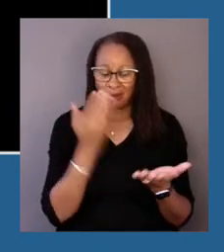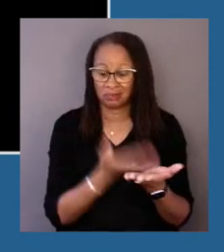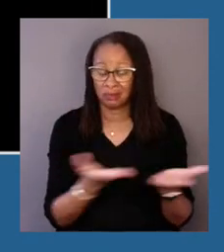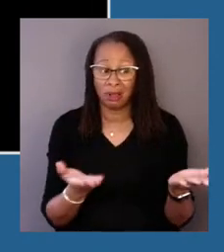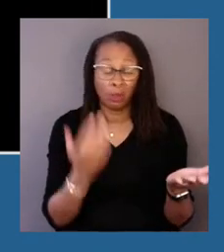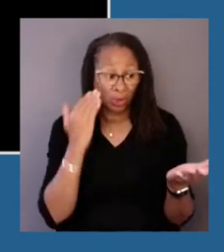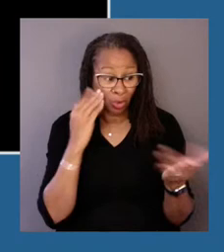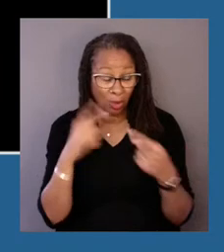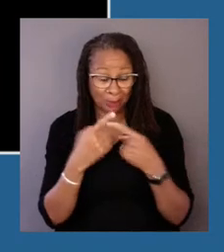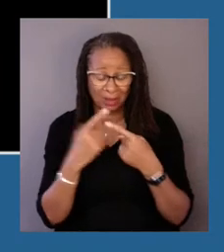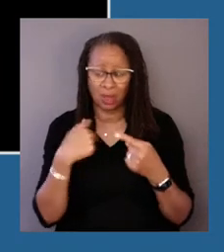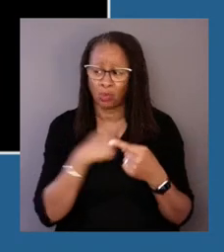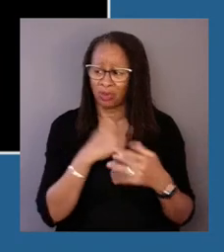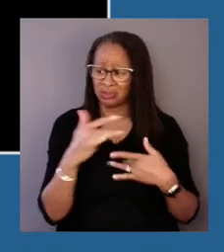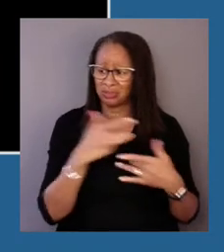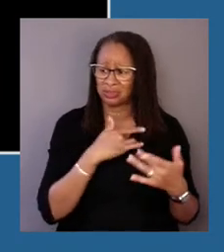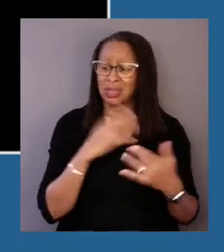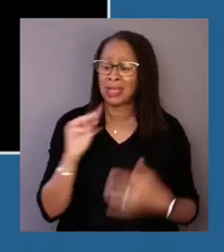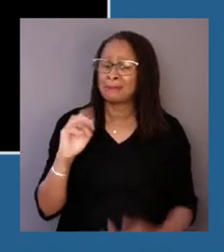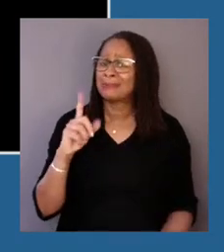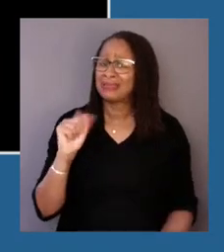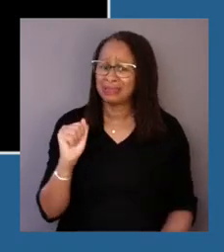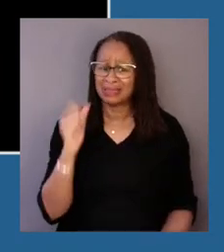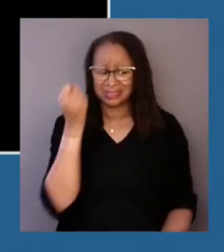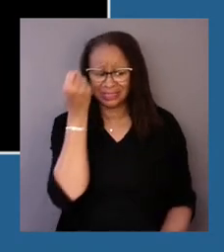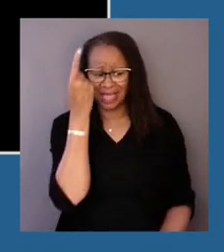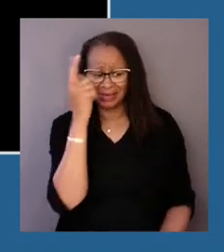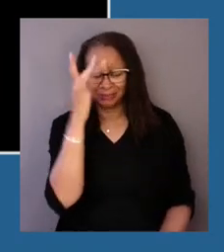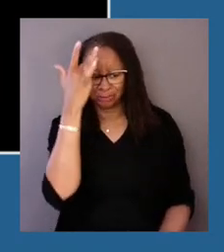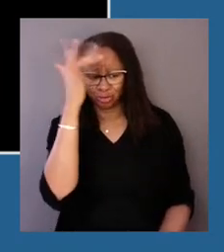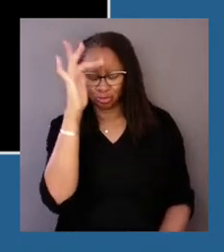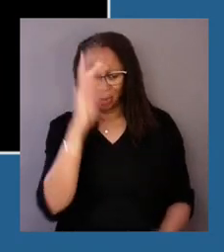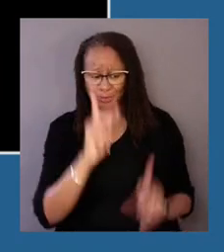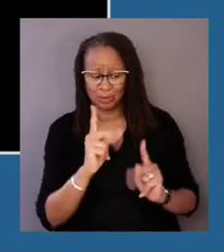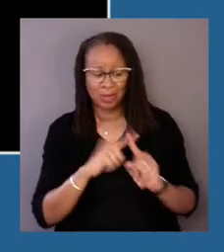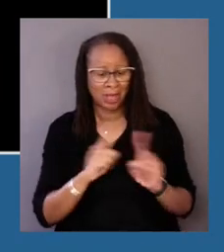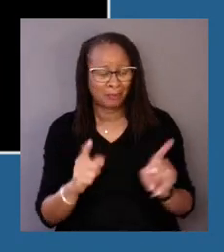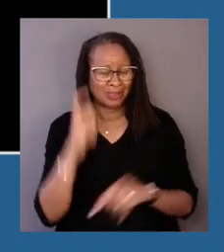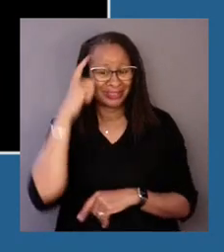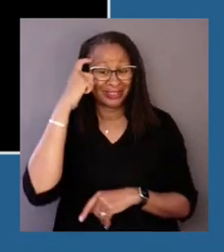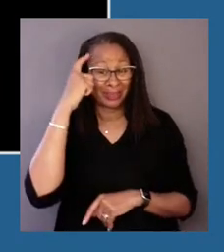to be fairly media savvy people, fairly skeptical toward the